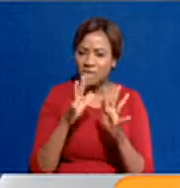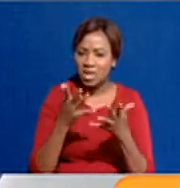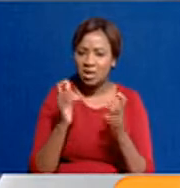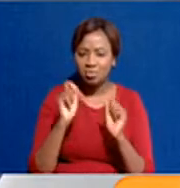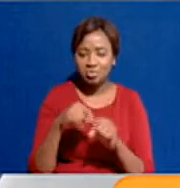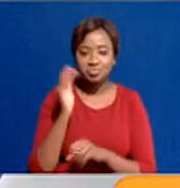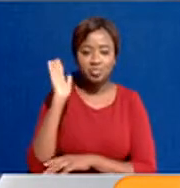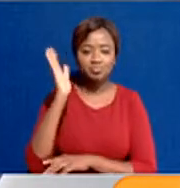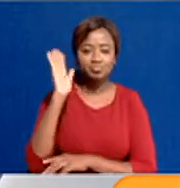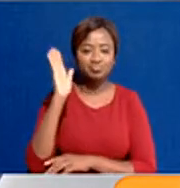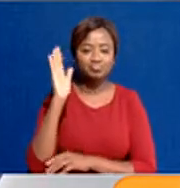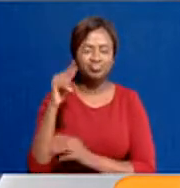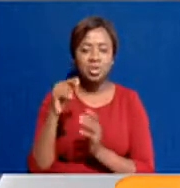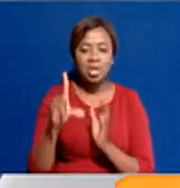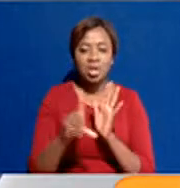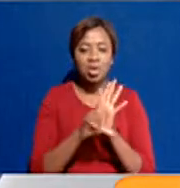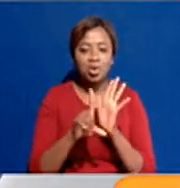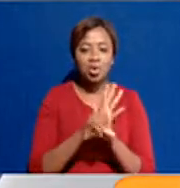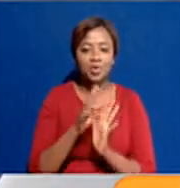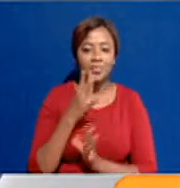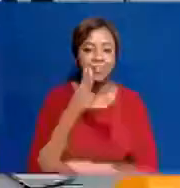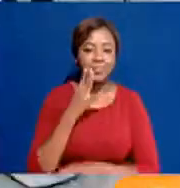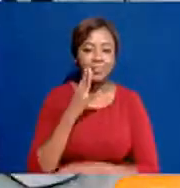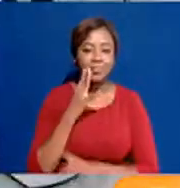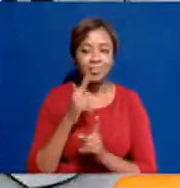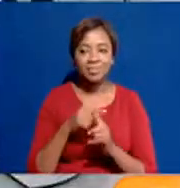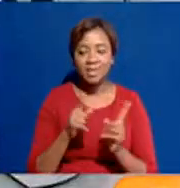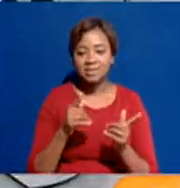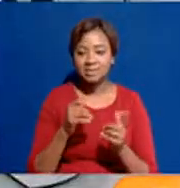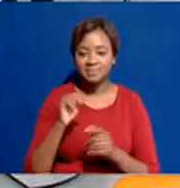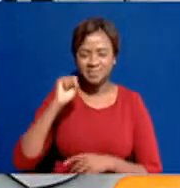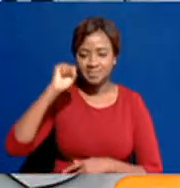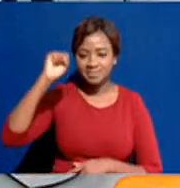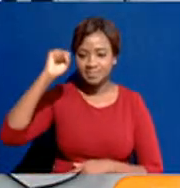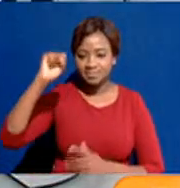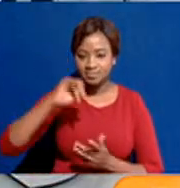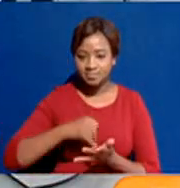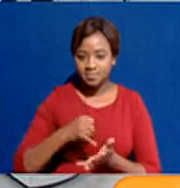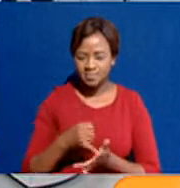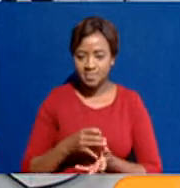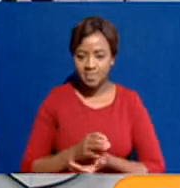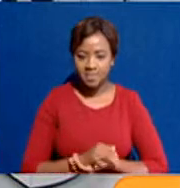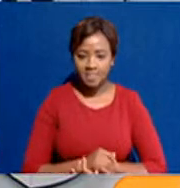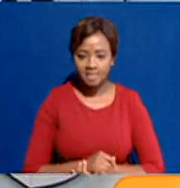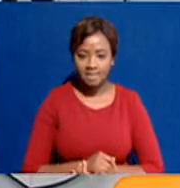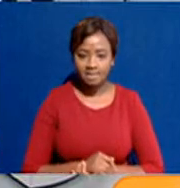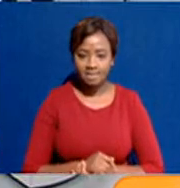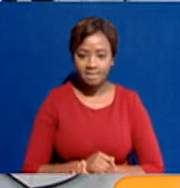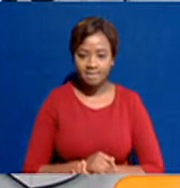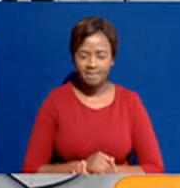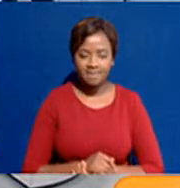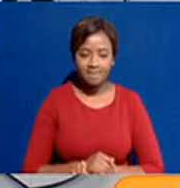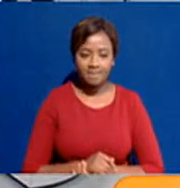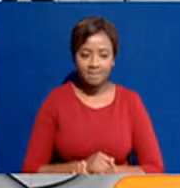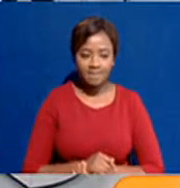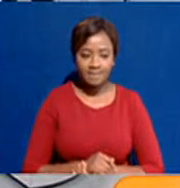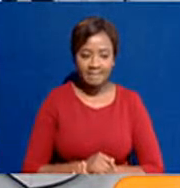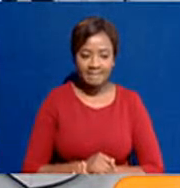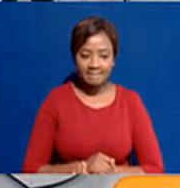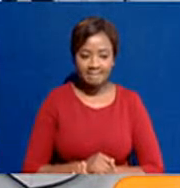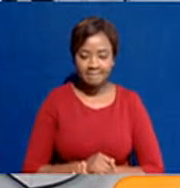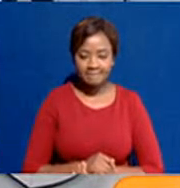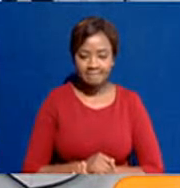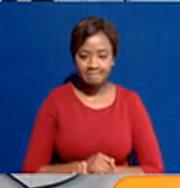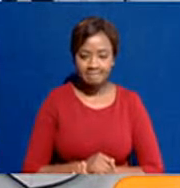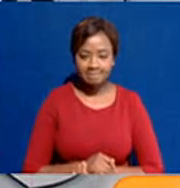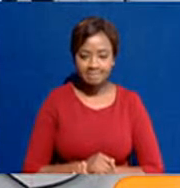day long. You can go back to politics. And there are two sides to that, because it can be overridden, but